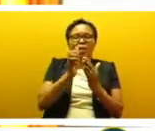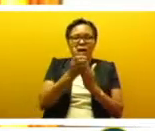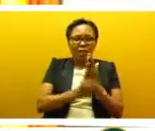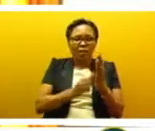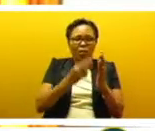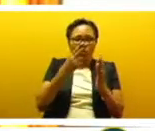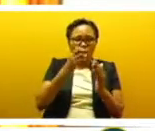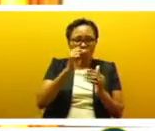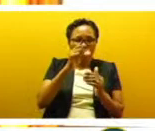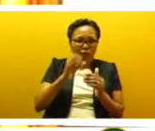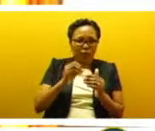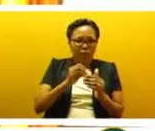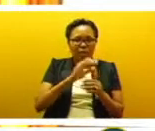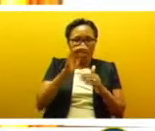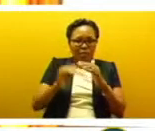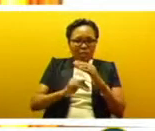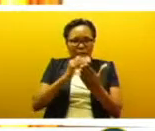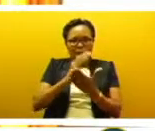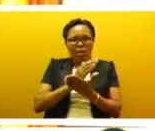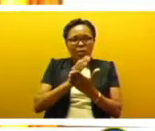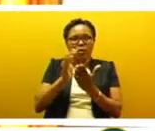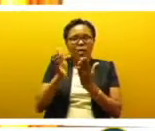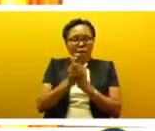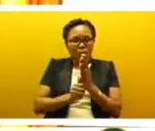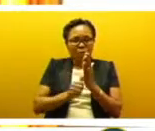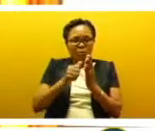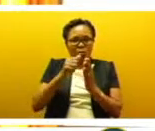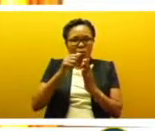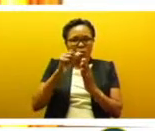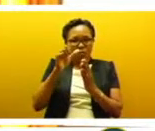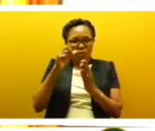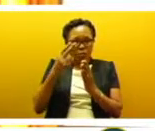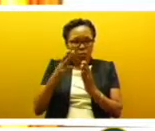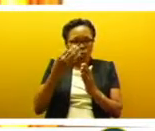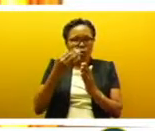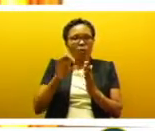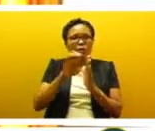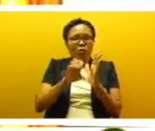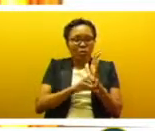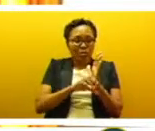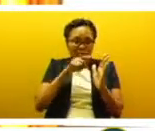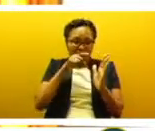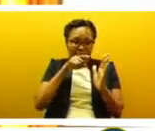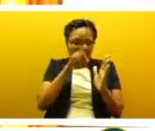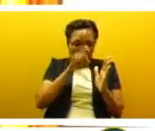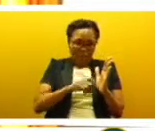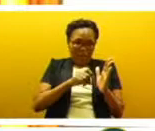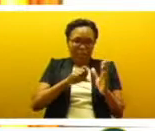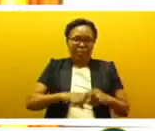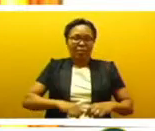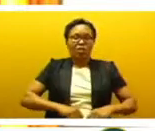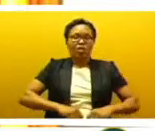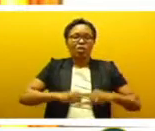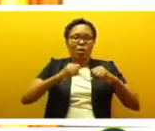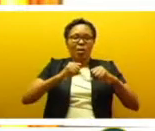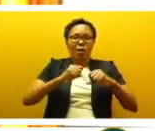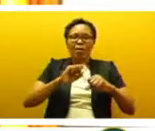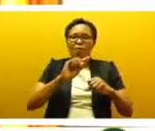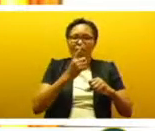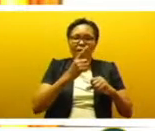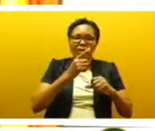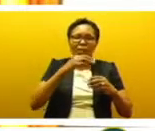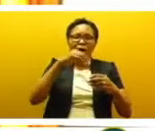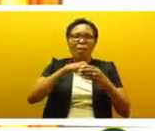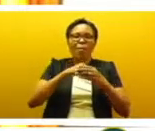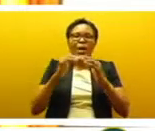of the Constitution, must be that chairman who is a first amongst equals, just like the Chief